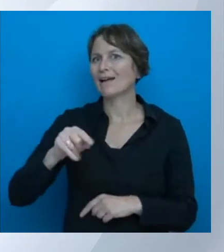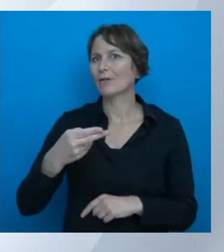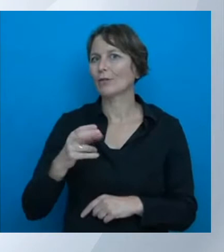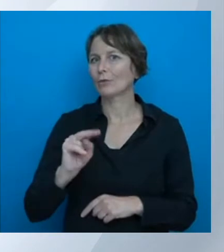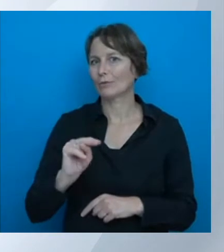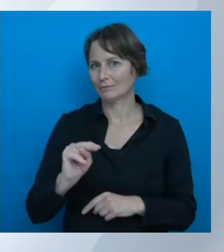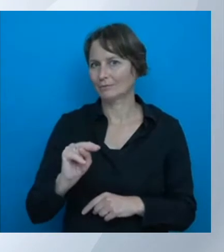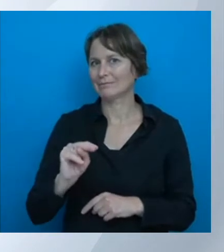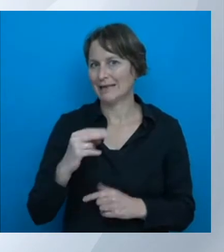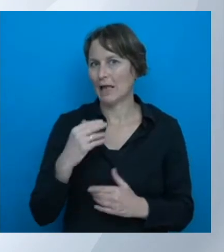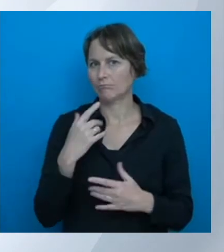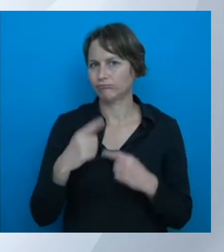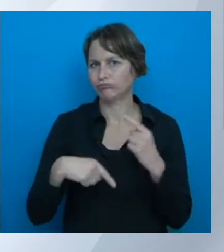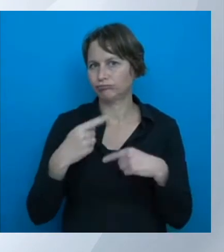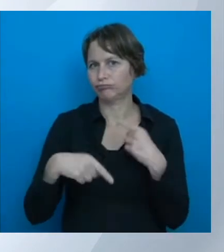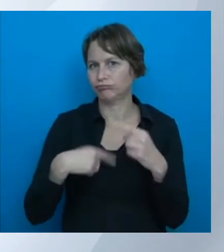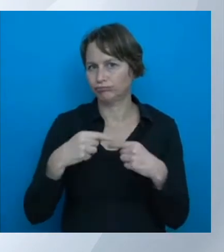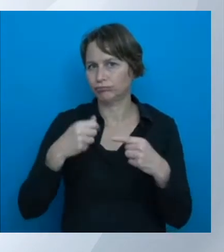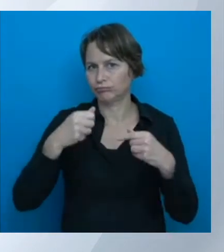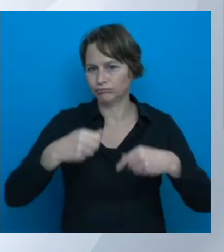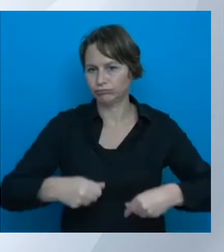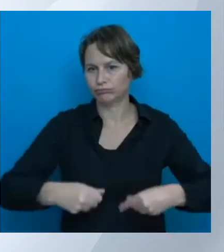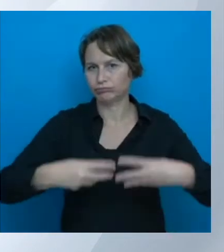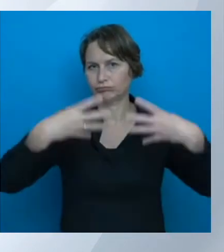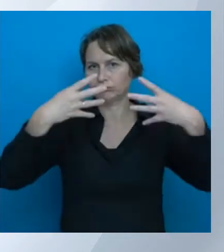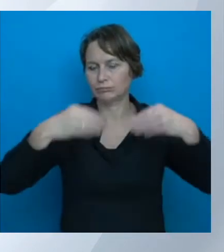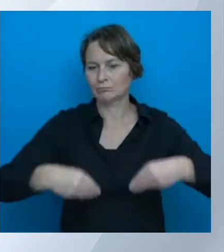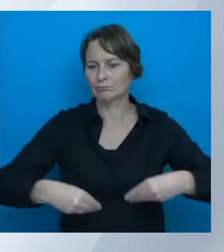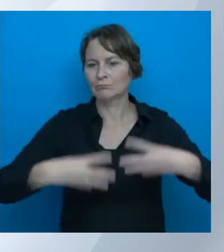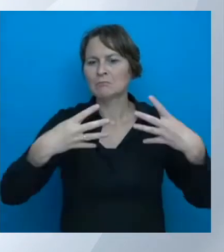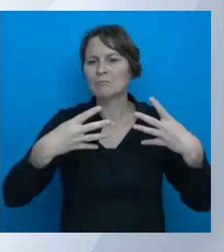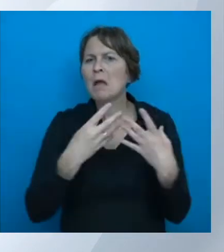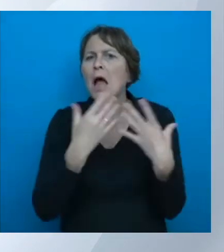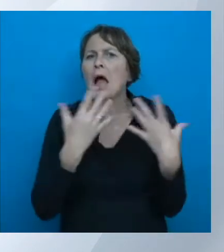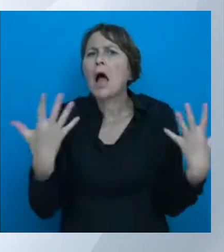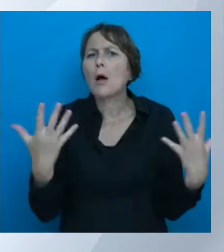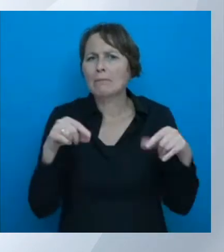that how many sidecars are running right now in my development environment.